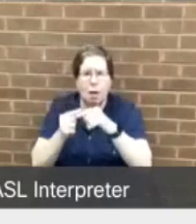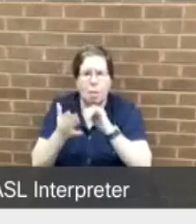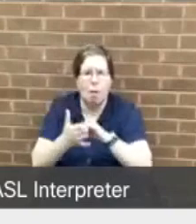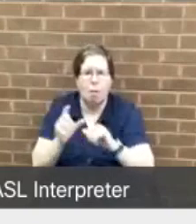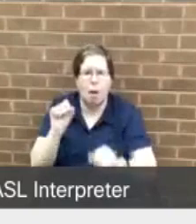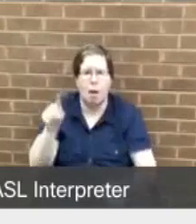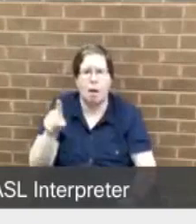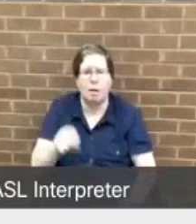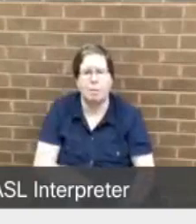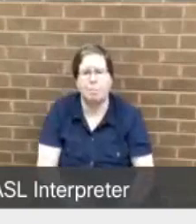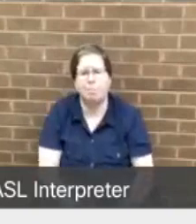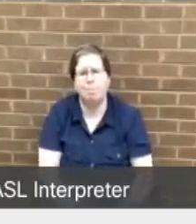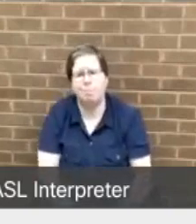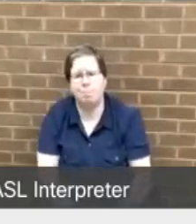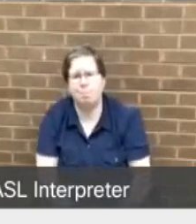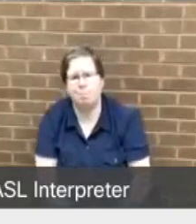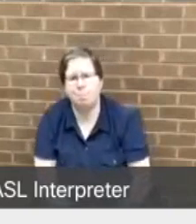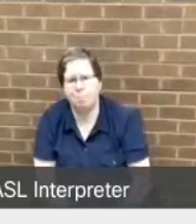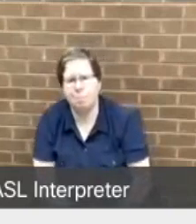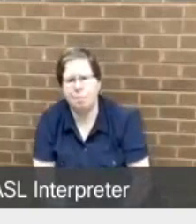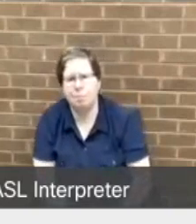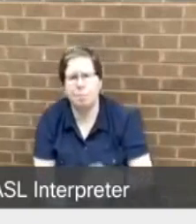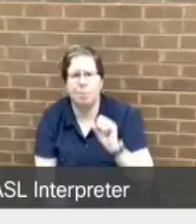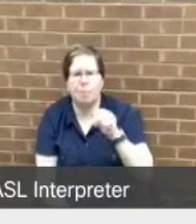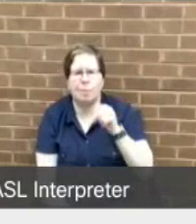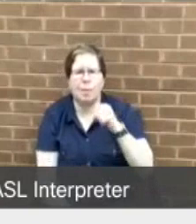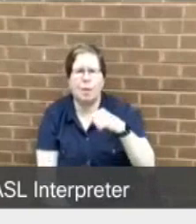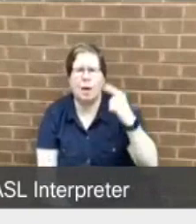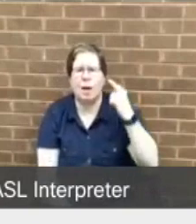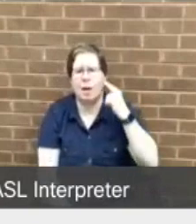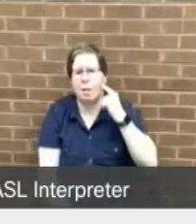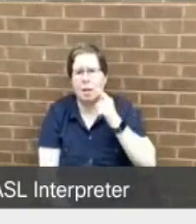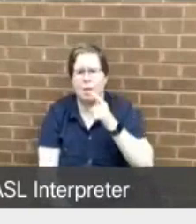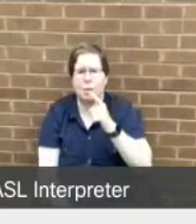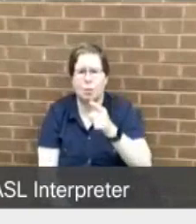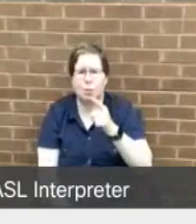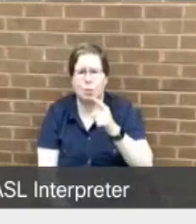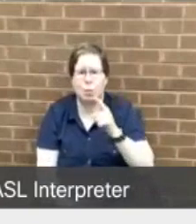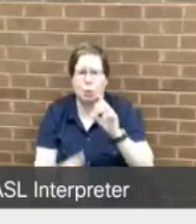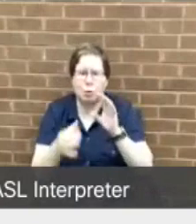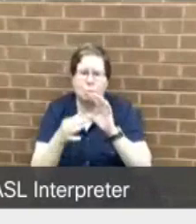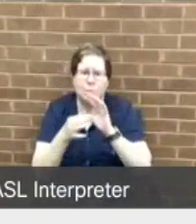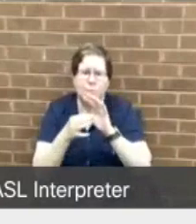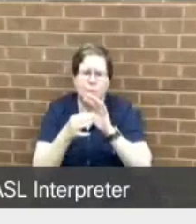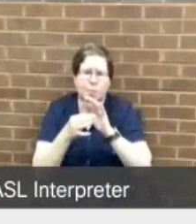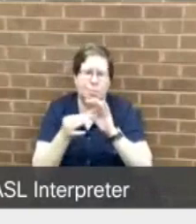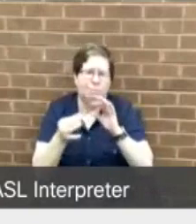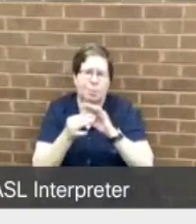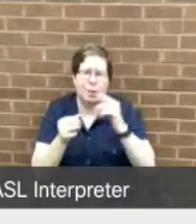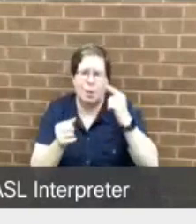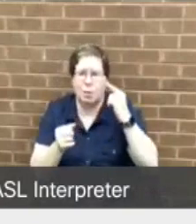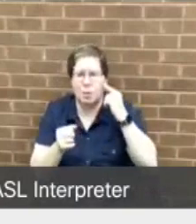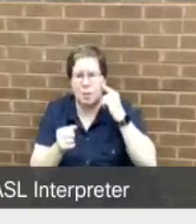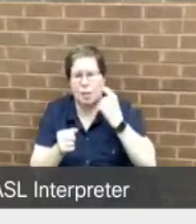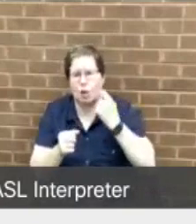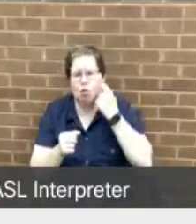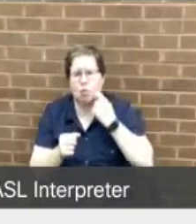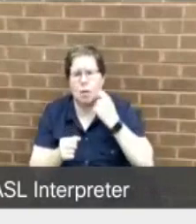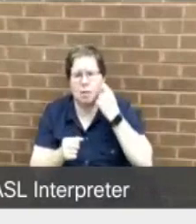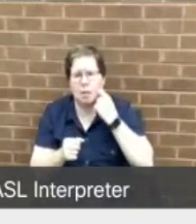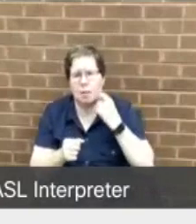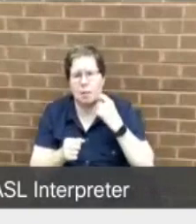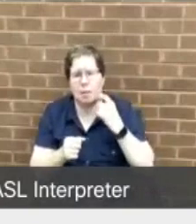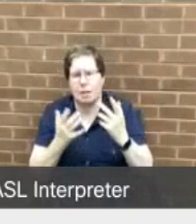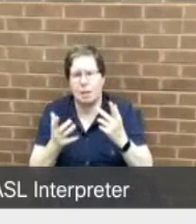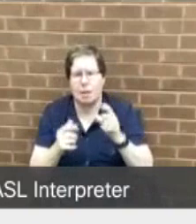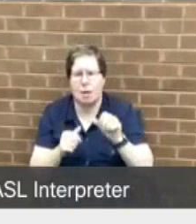that question? Yeah, I think you highlighted a lot of it, Secretary Slater. The other thing that comes to mind is we recently just had